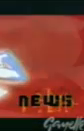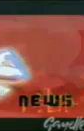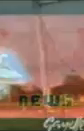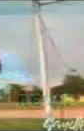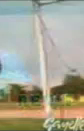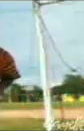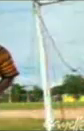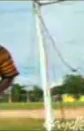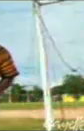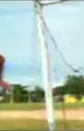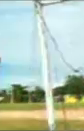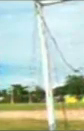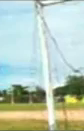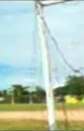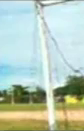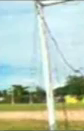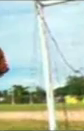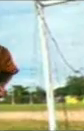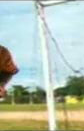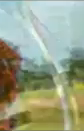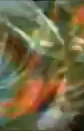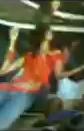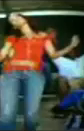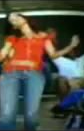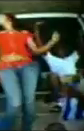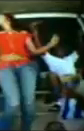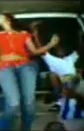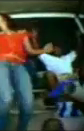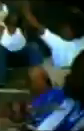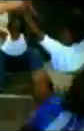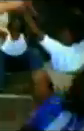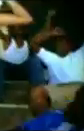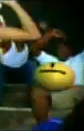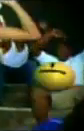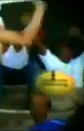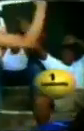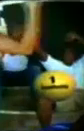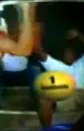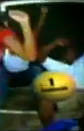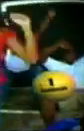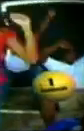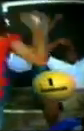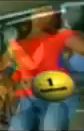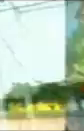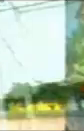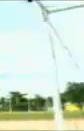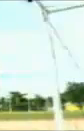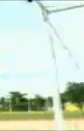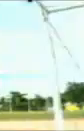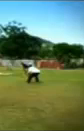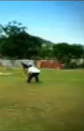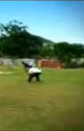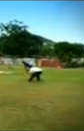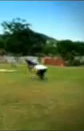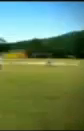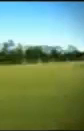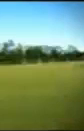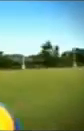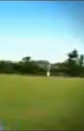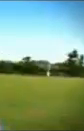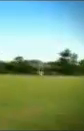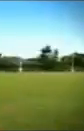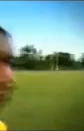Me, Kibwe, in my short pants. I went to the Fet match and it had more people than leg on centipede. We play football, cricket and